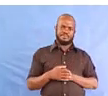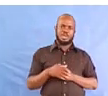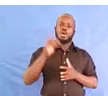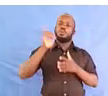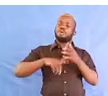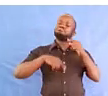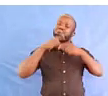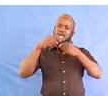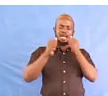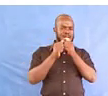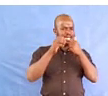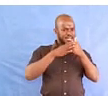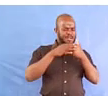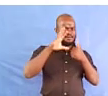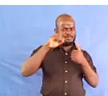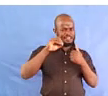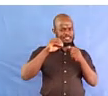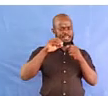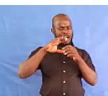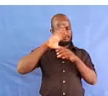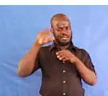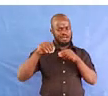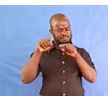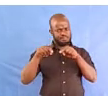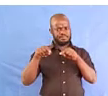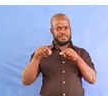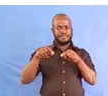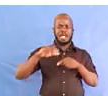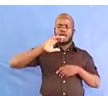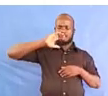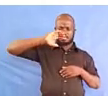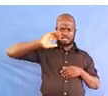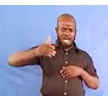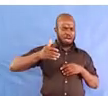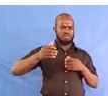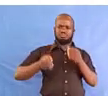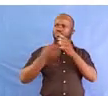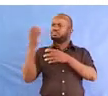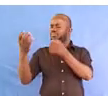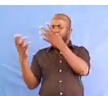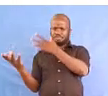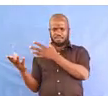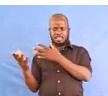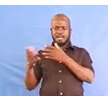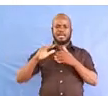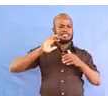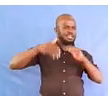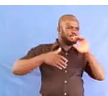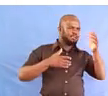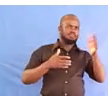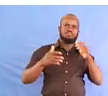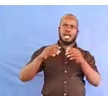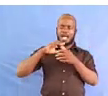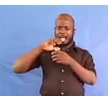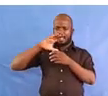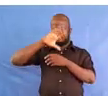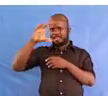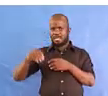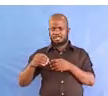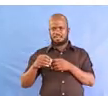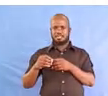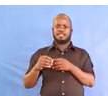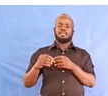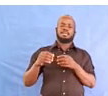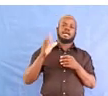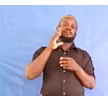unraveled. What was going on in the 1950s in Africa? Urbanization, for one. The cities